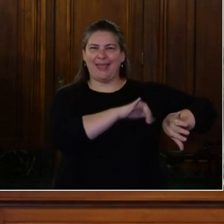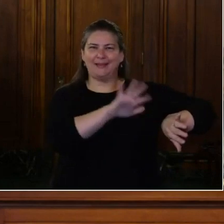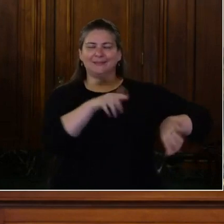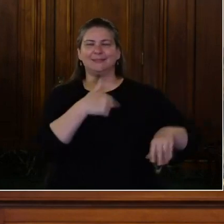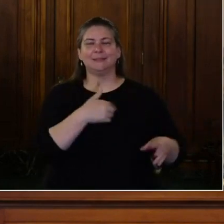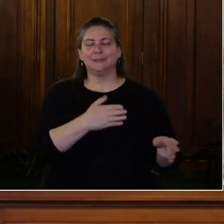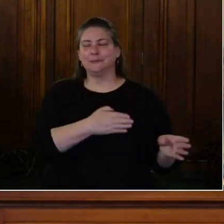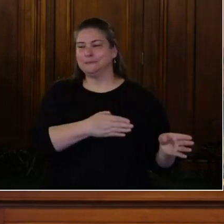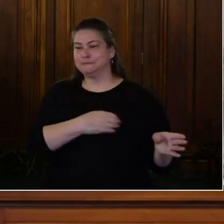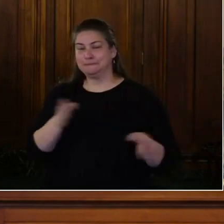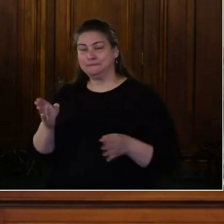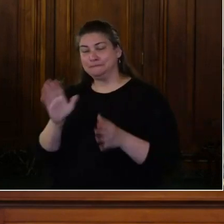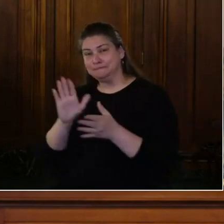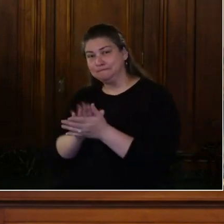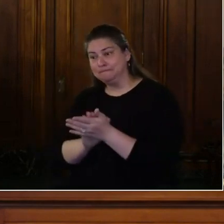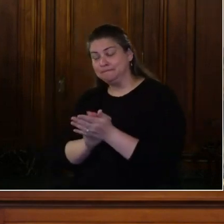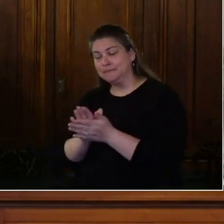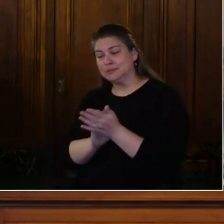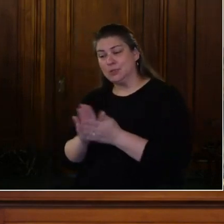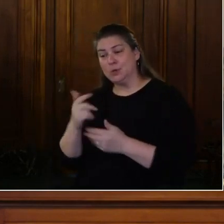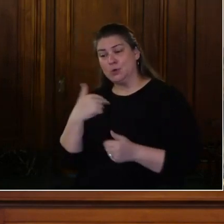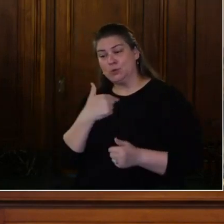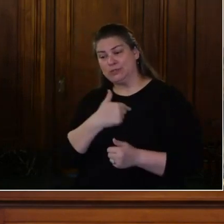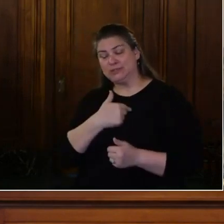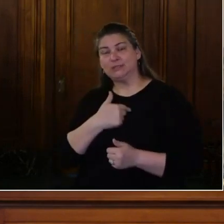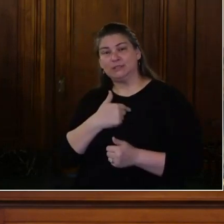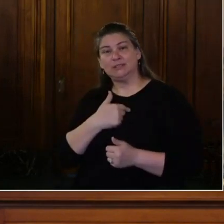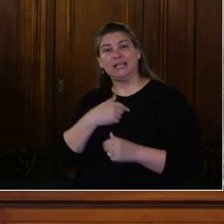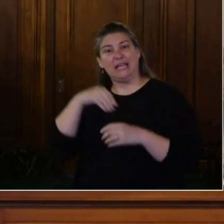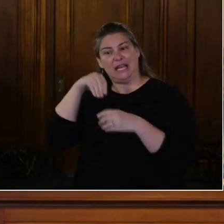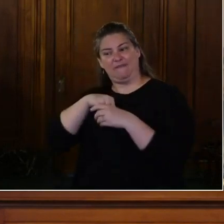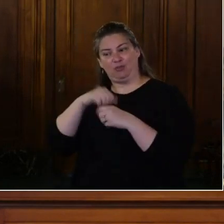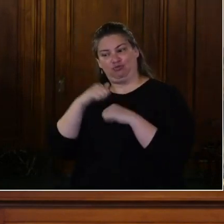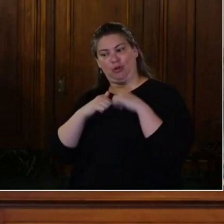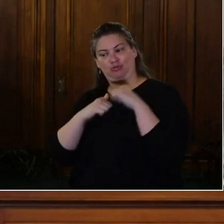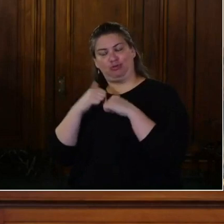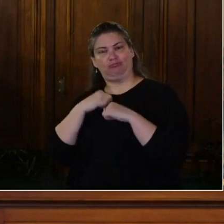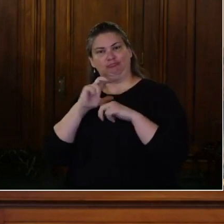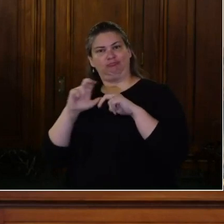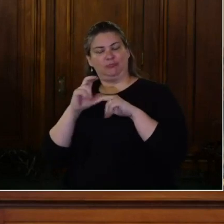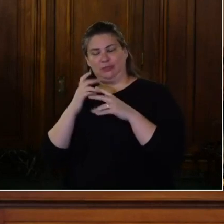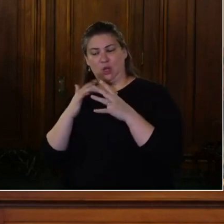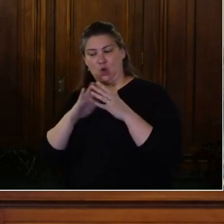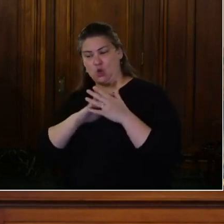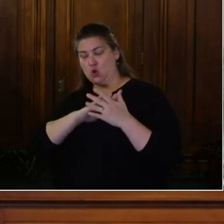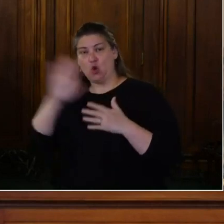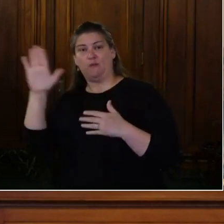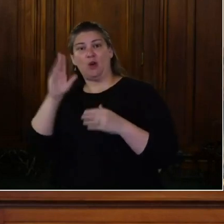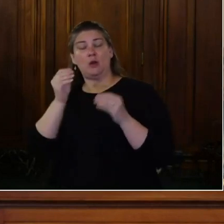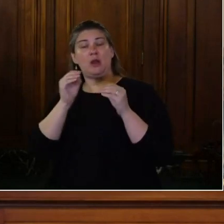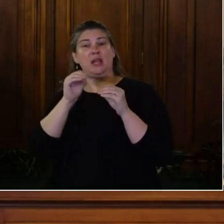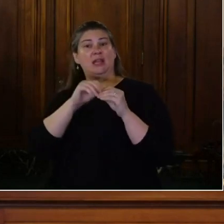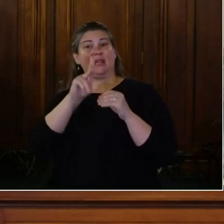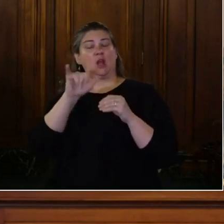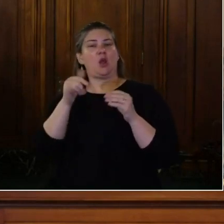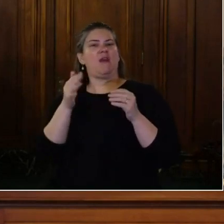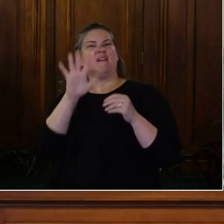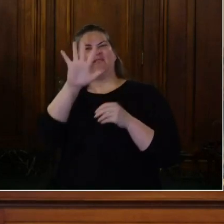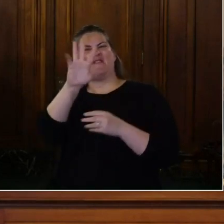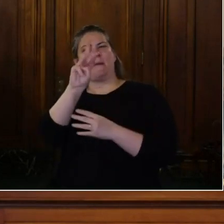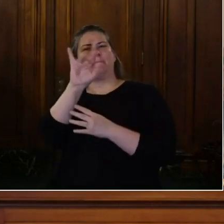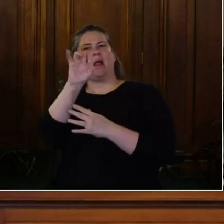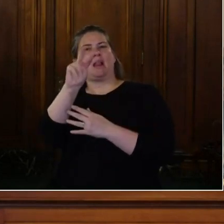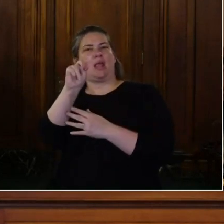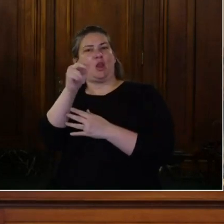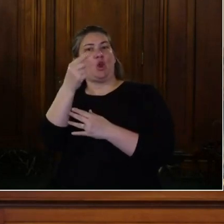this important, we're making some investments in infrastructure all across Kentucky, with more than $5 million in grants going to